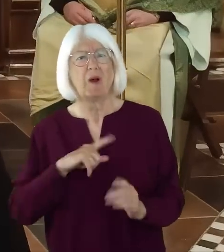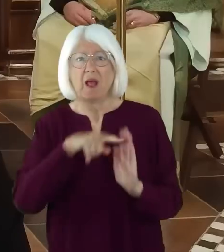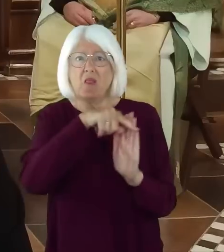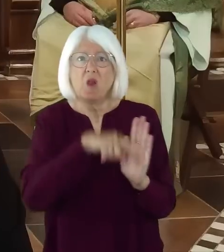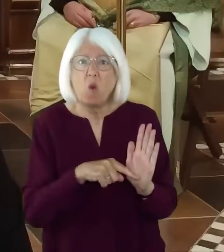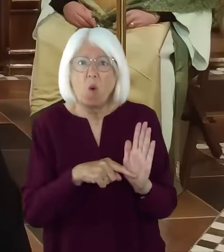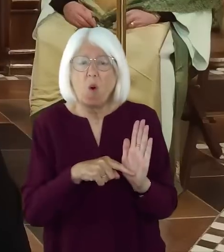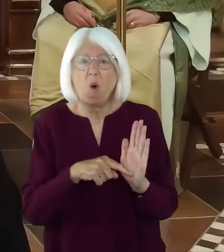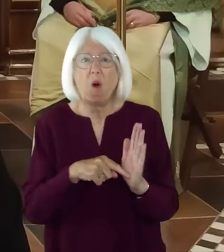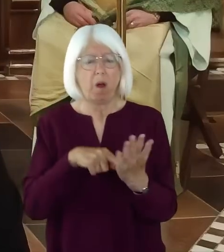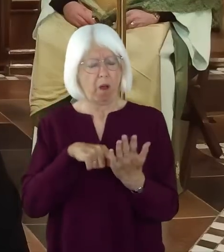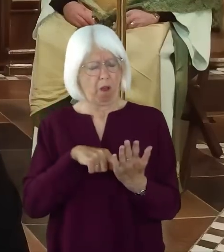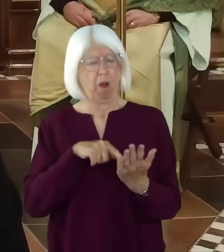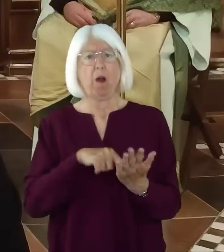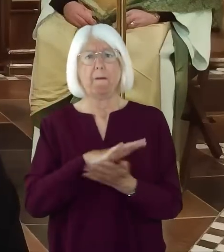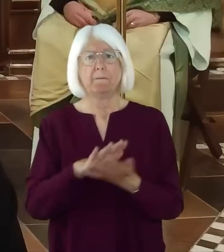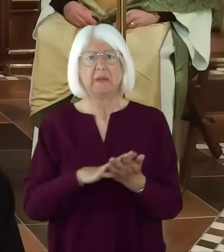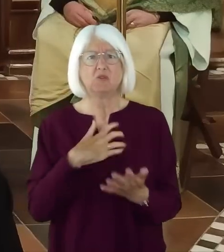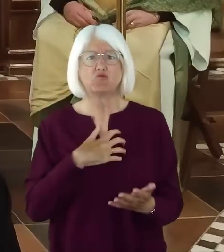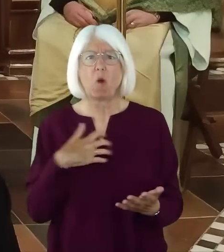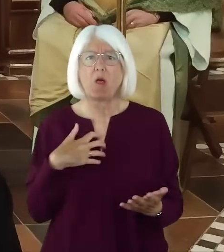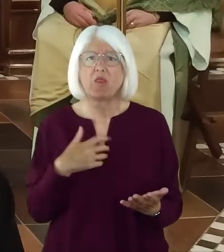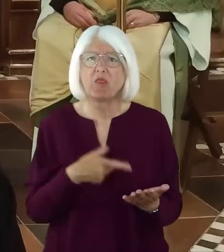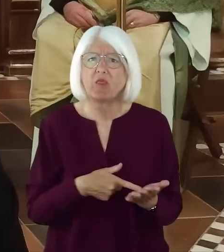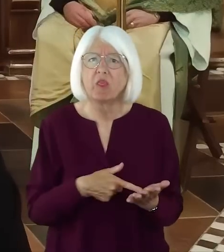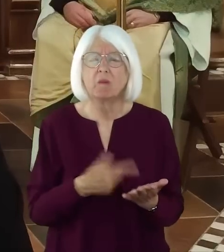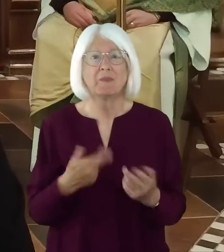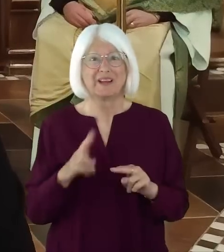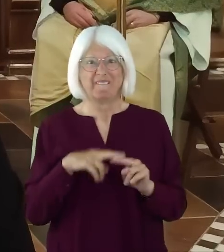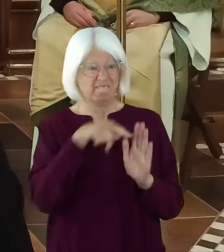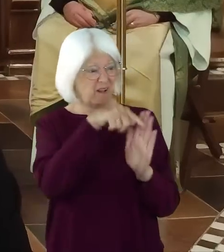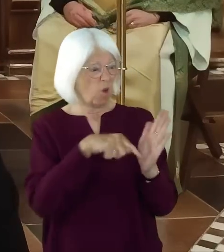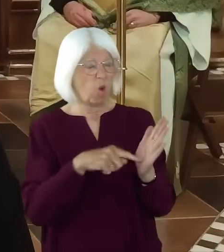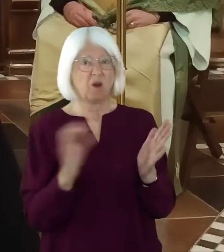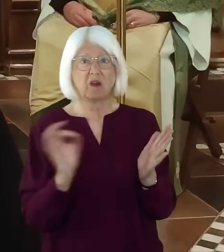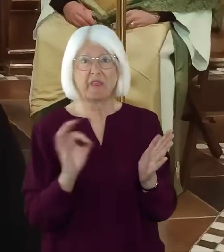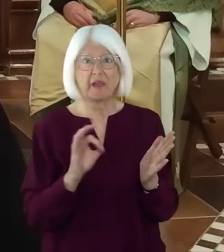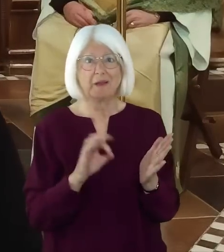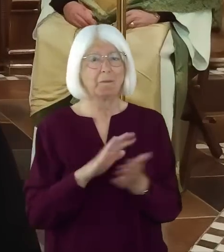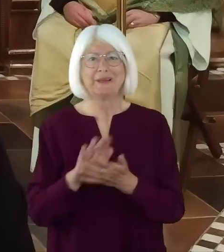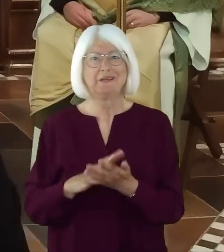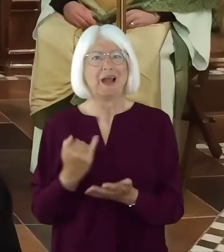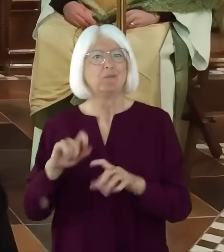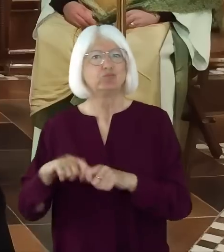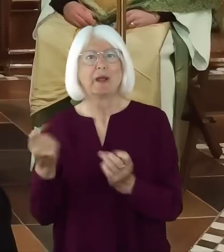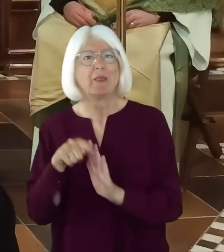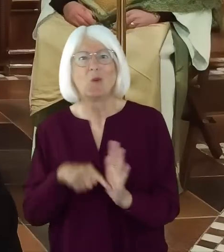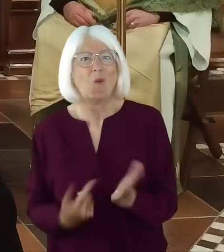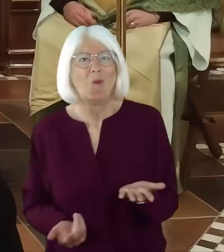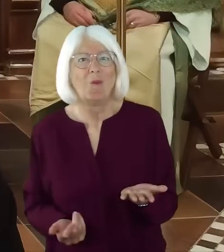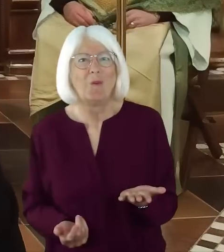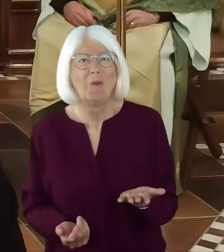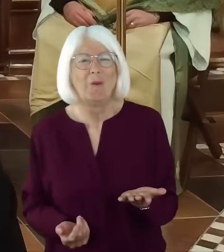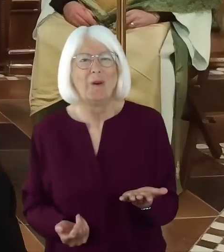is no law, neither is there violation. For this reason, it depends on